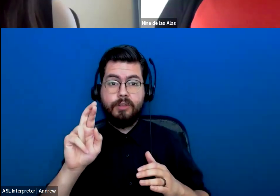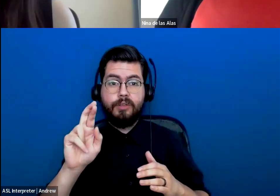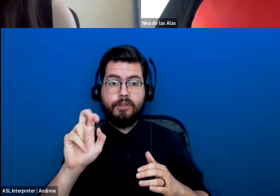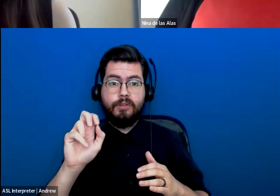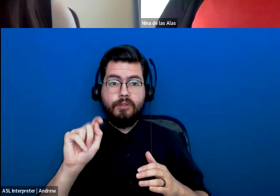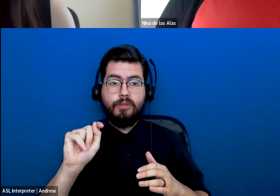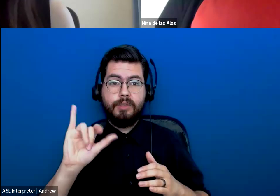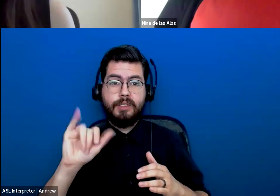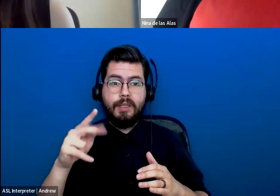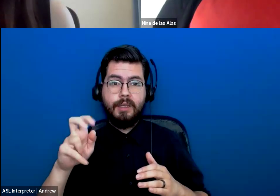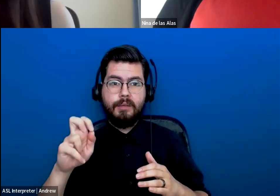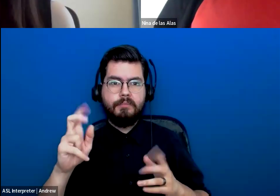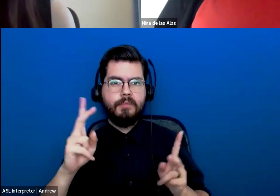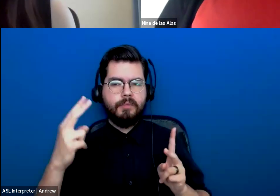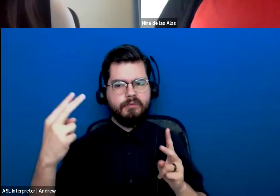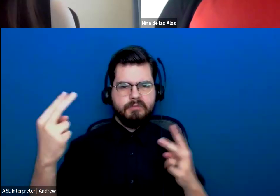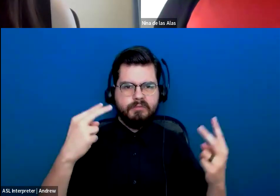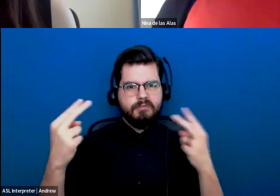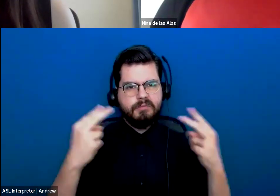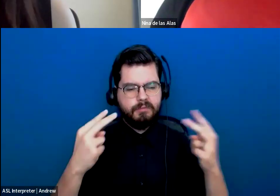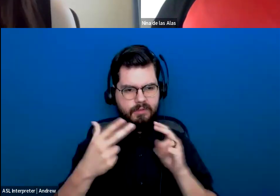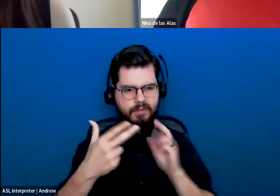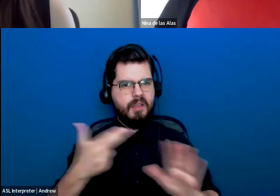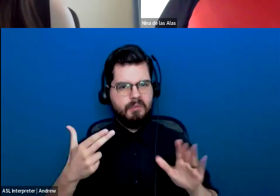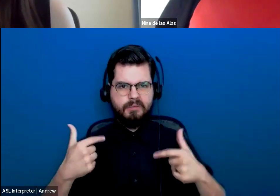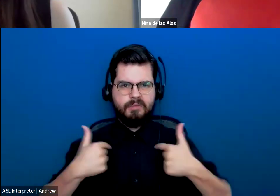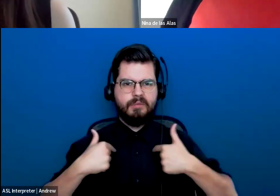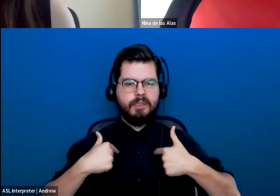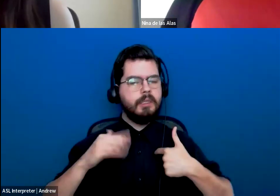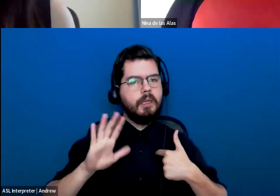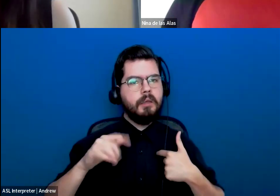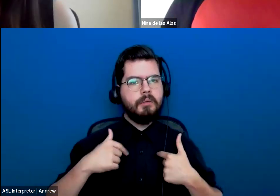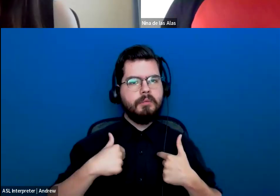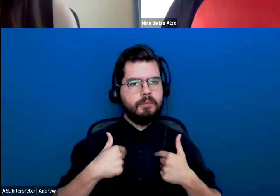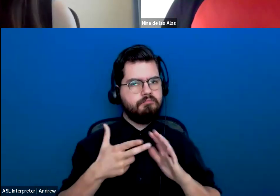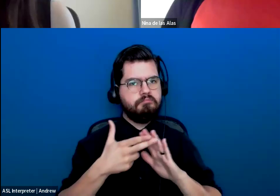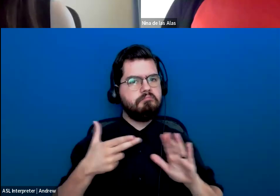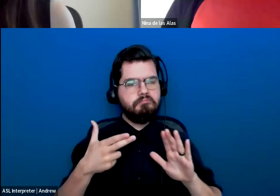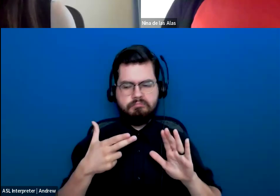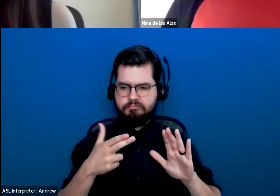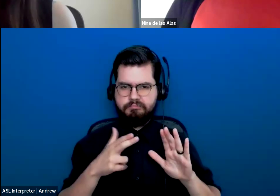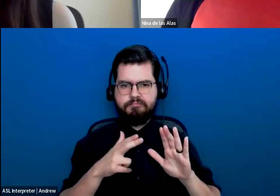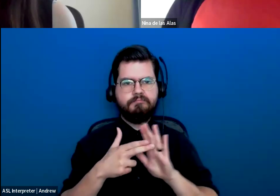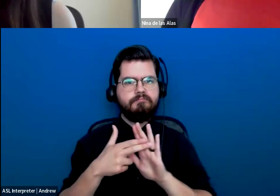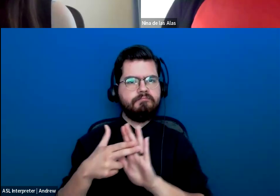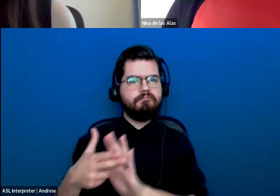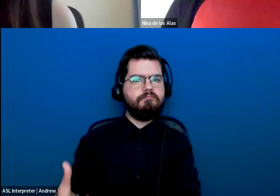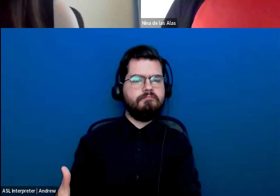them. And it did help them separate who they are from what others assume about them.